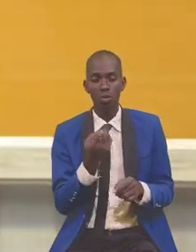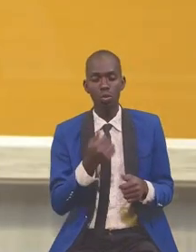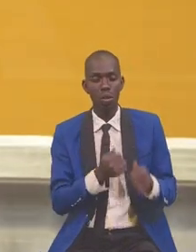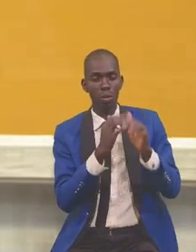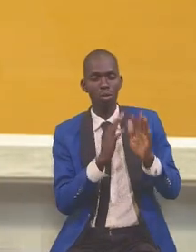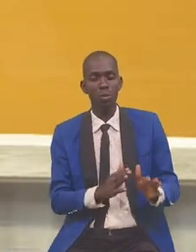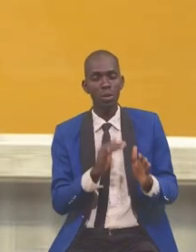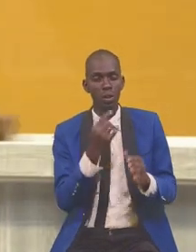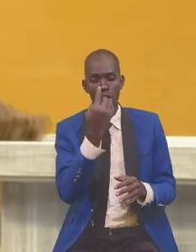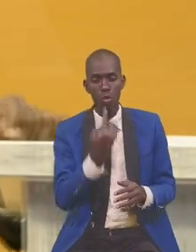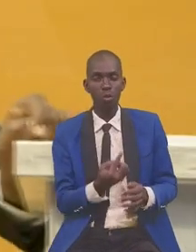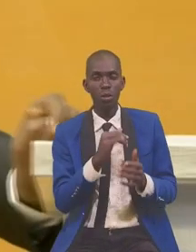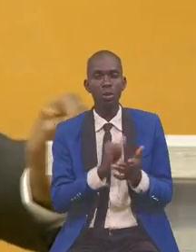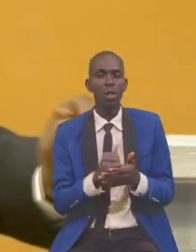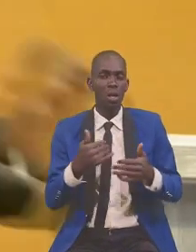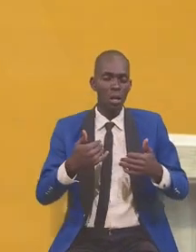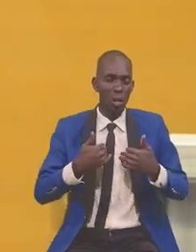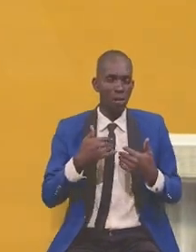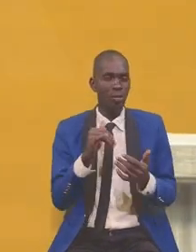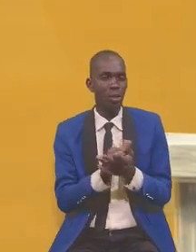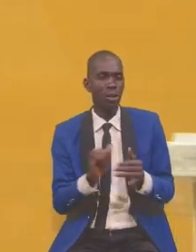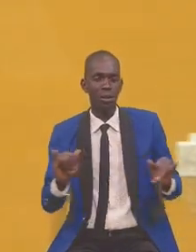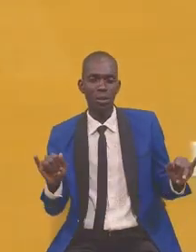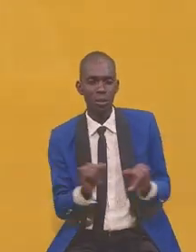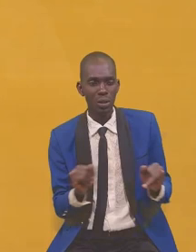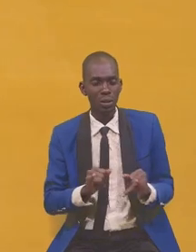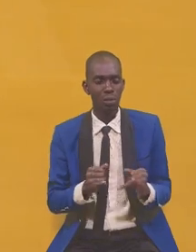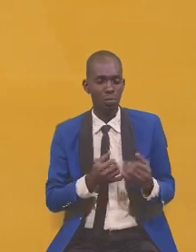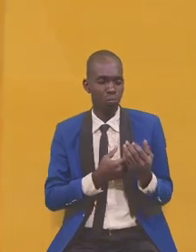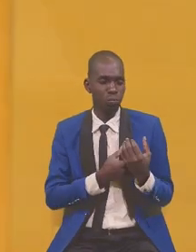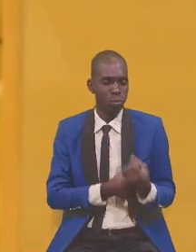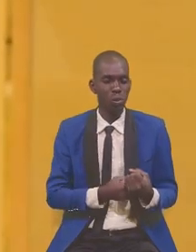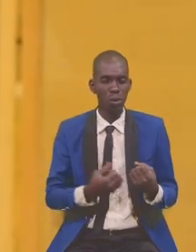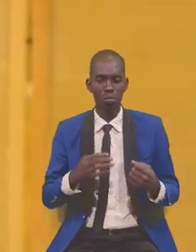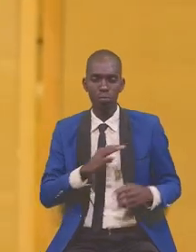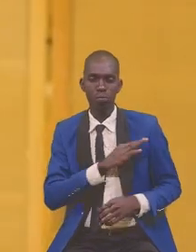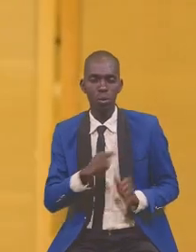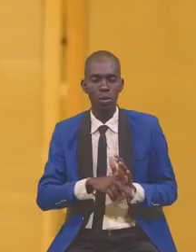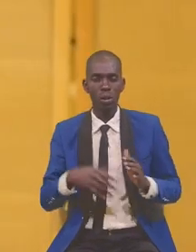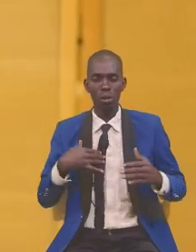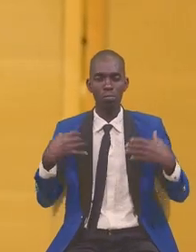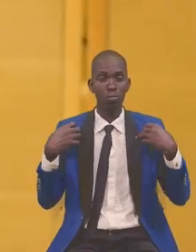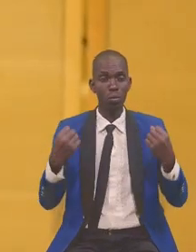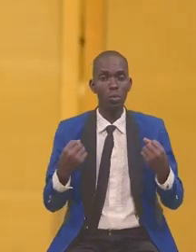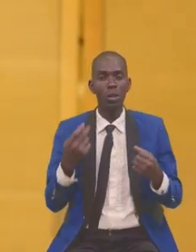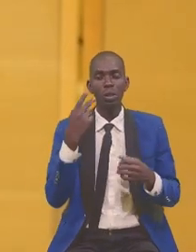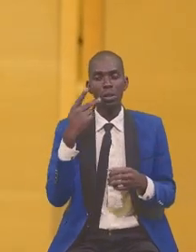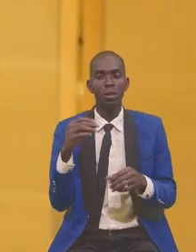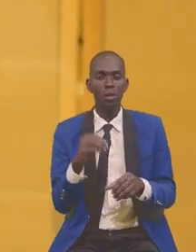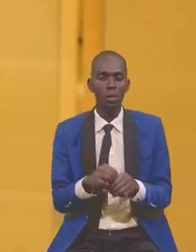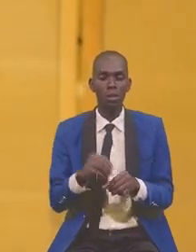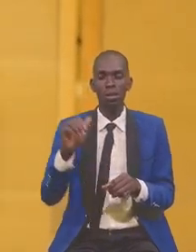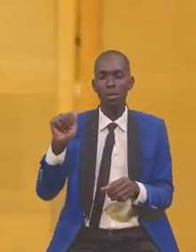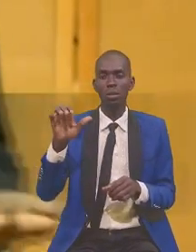of conviction, that kind of courage, that kind of consecration? Look at chapter 8. Verse 3 and verse 4. In